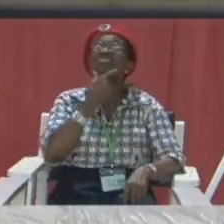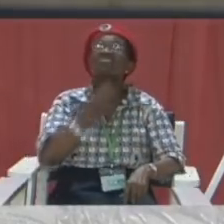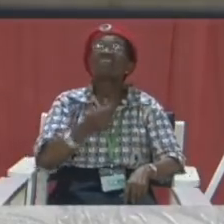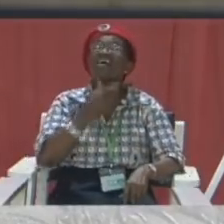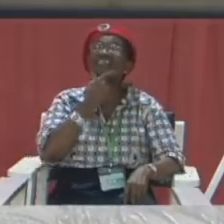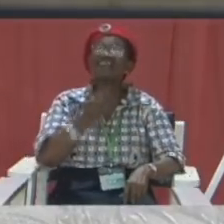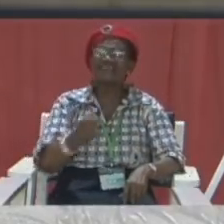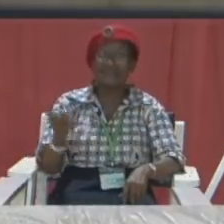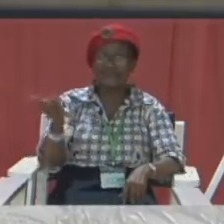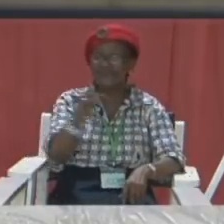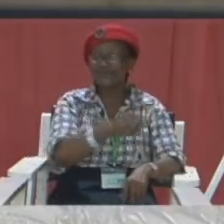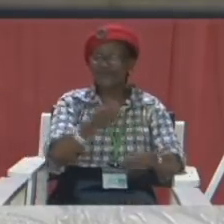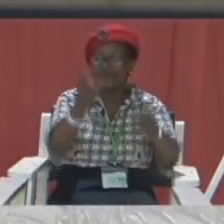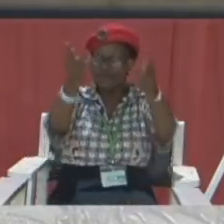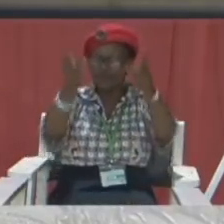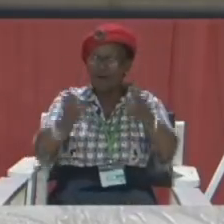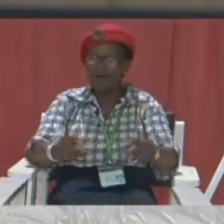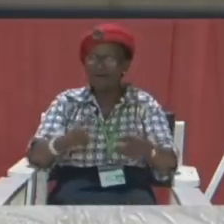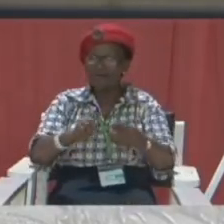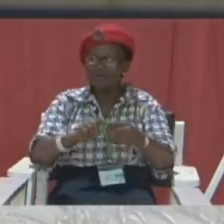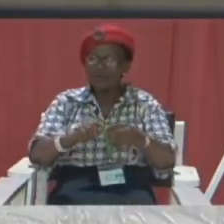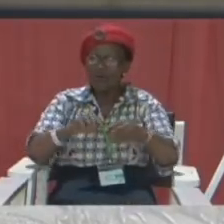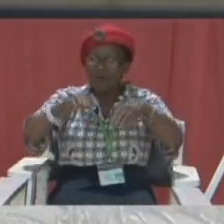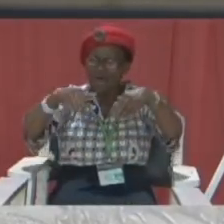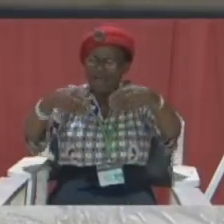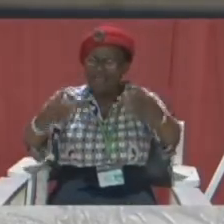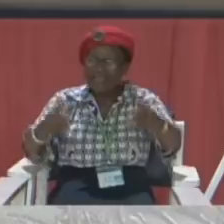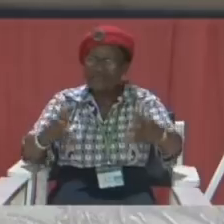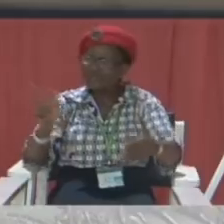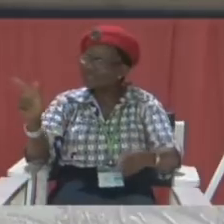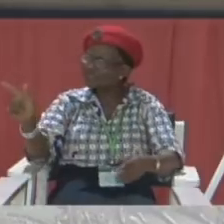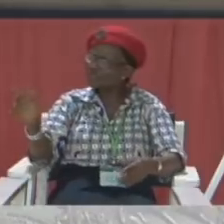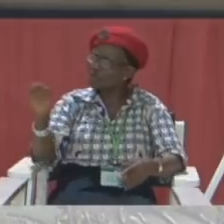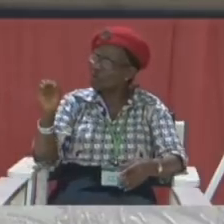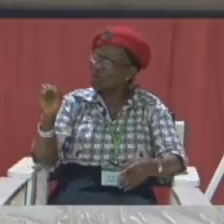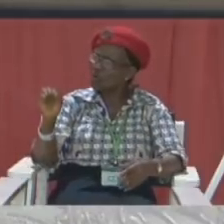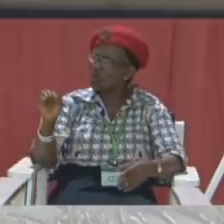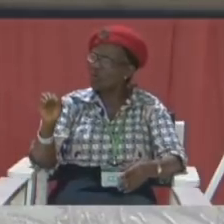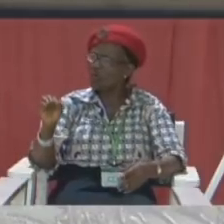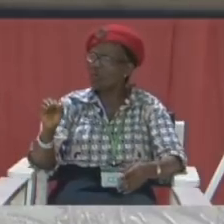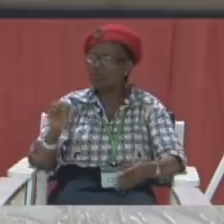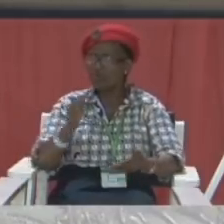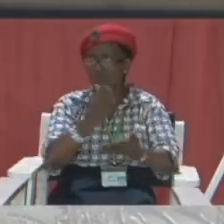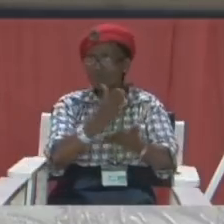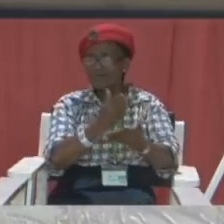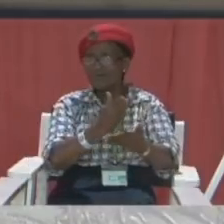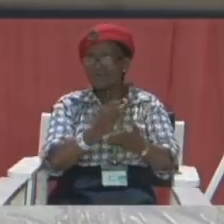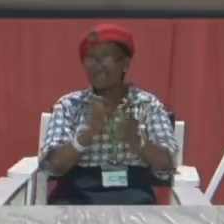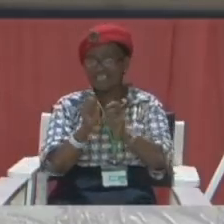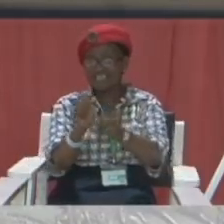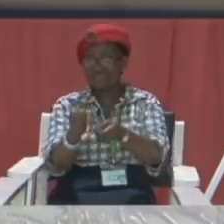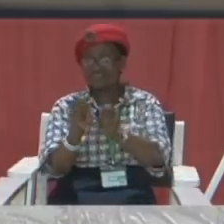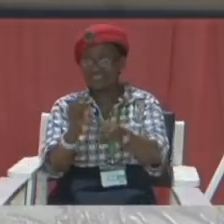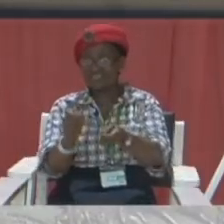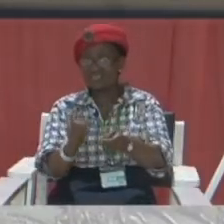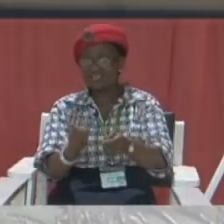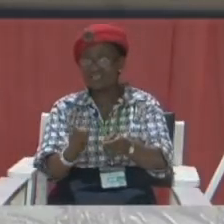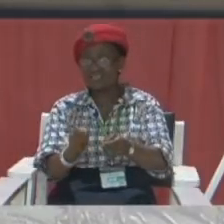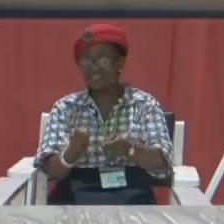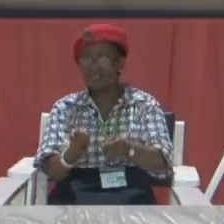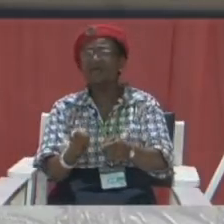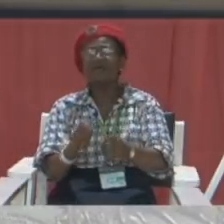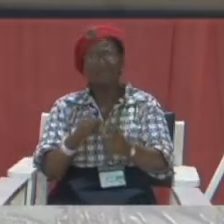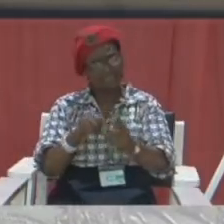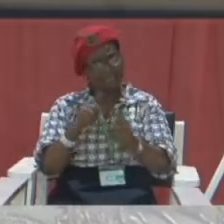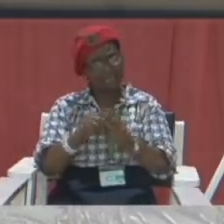something and drop that thing in the basket. Ko wa dibon ko se bi pe ebun